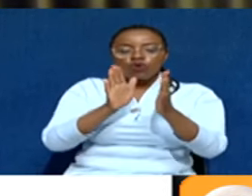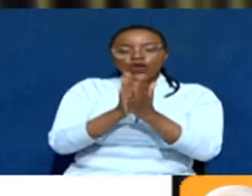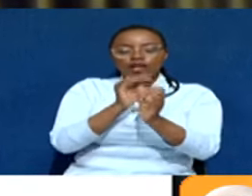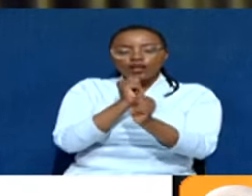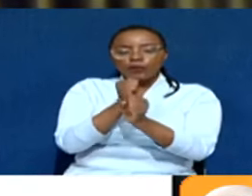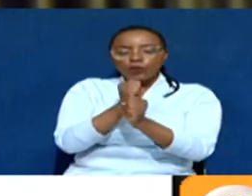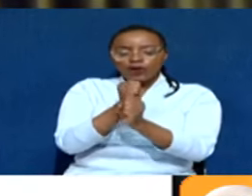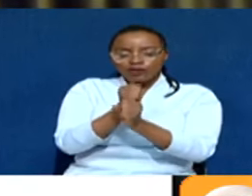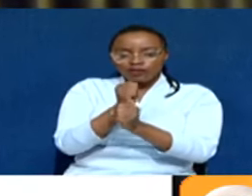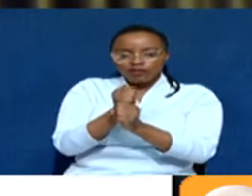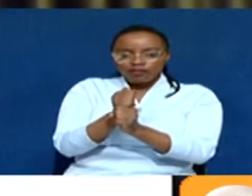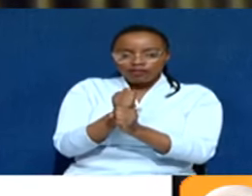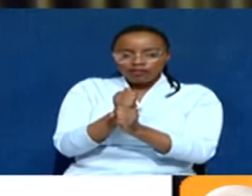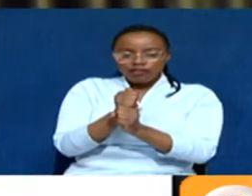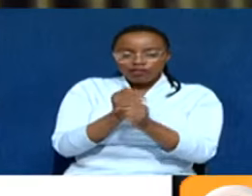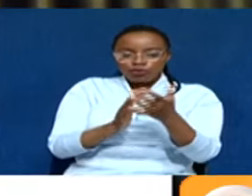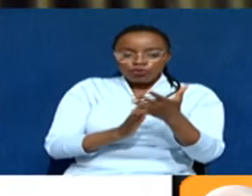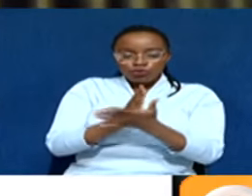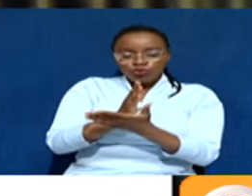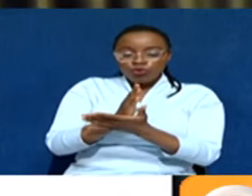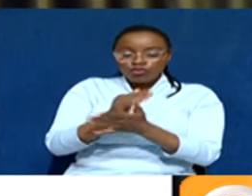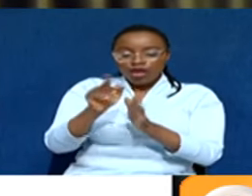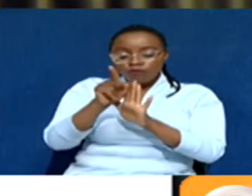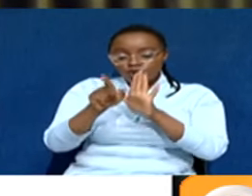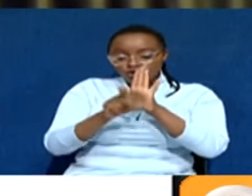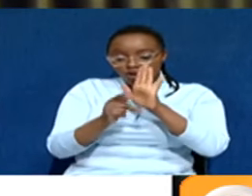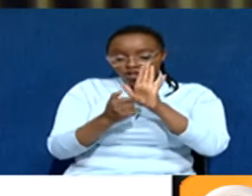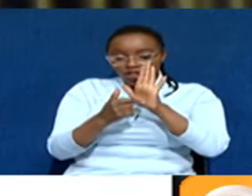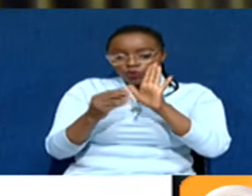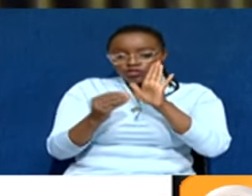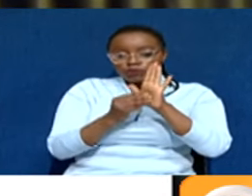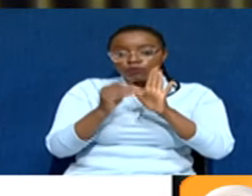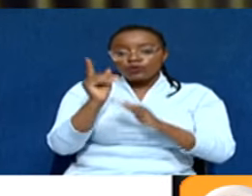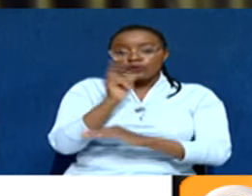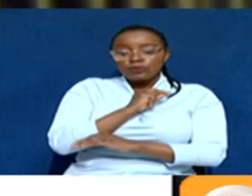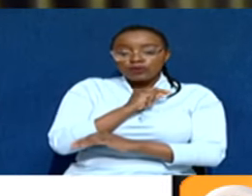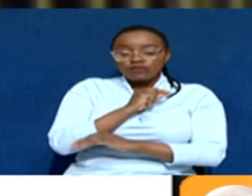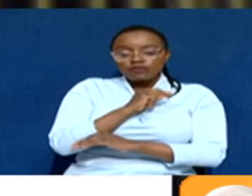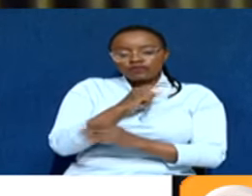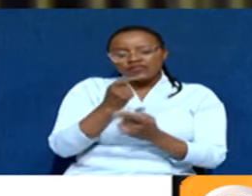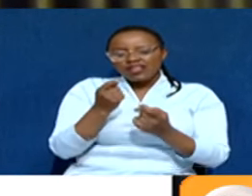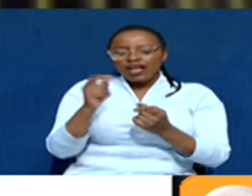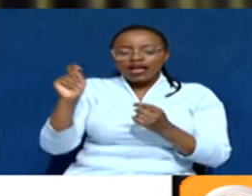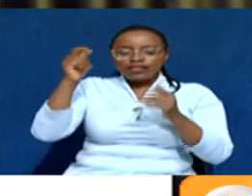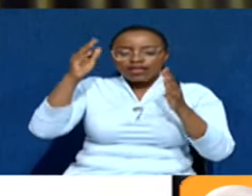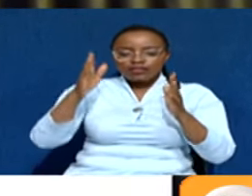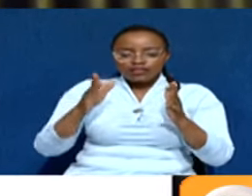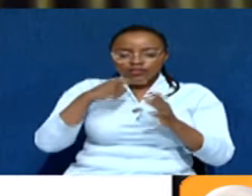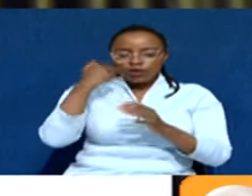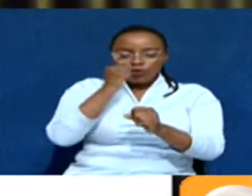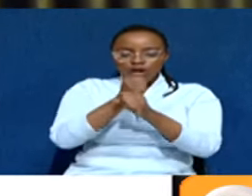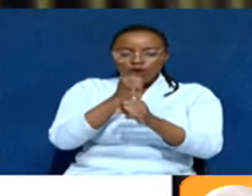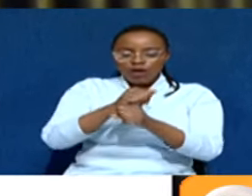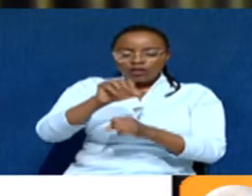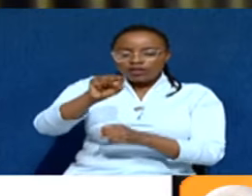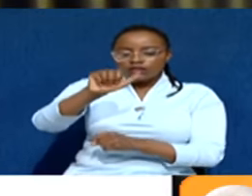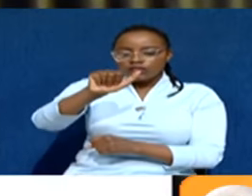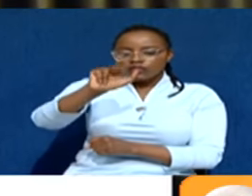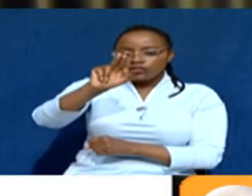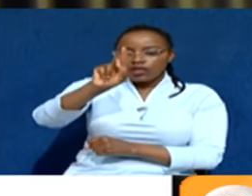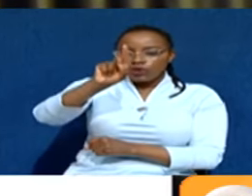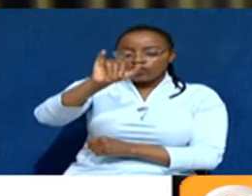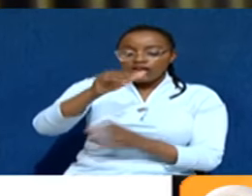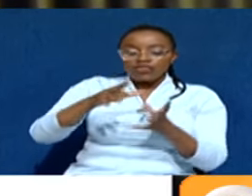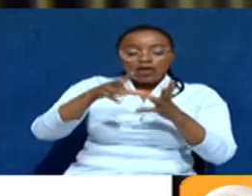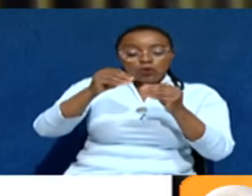work through the protocol that we have set up. A number of Kenyans who are working in Saudi Arabia